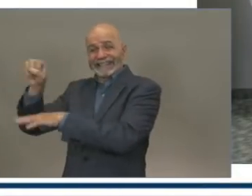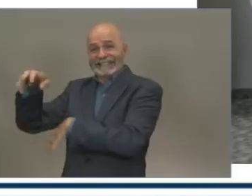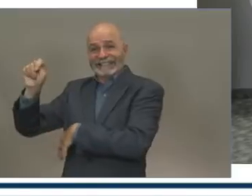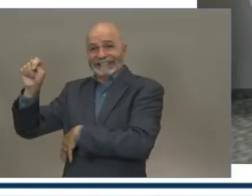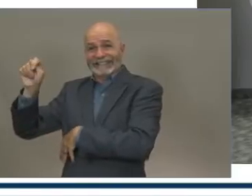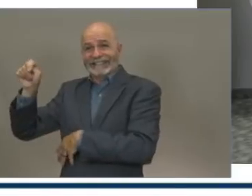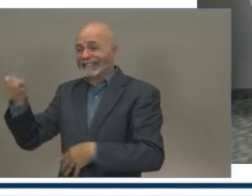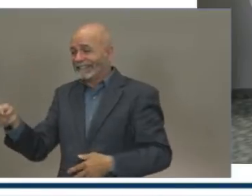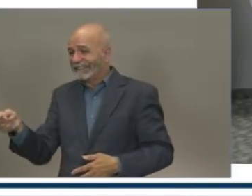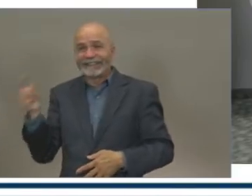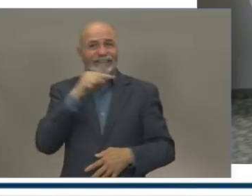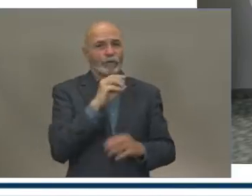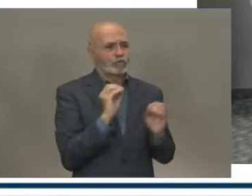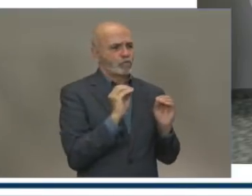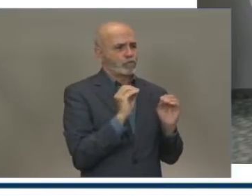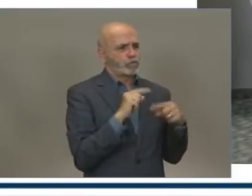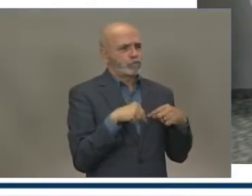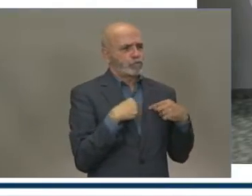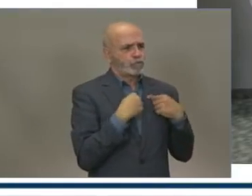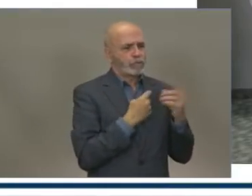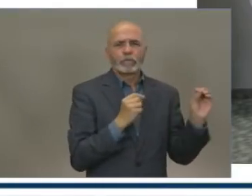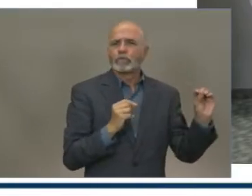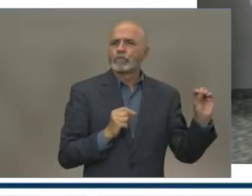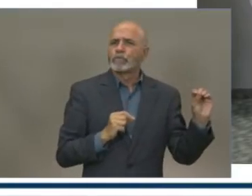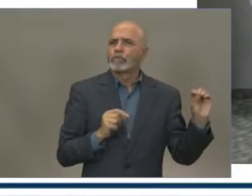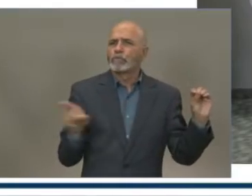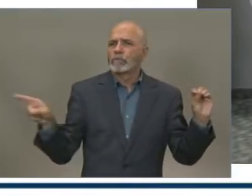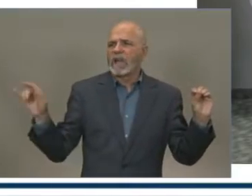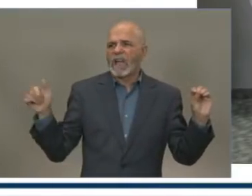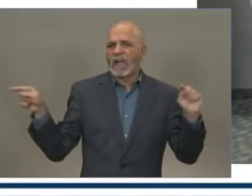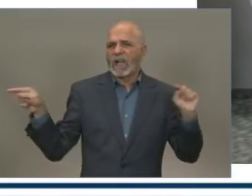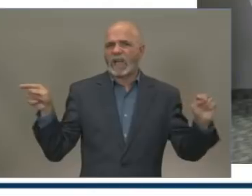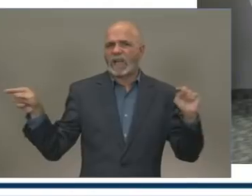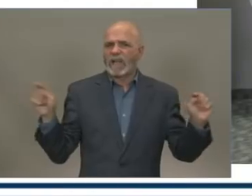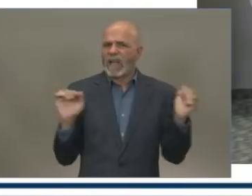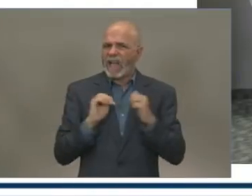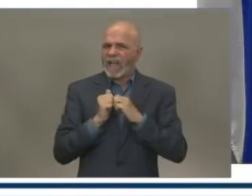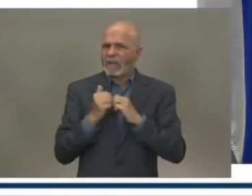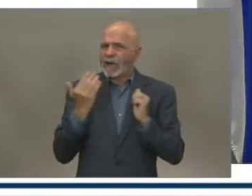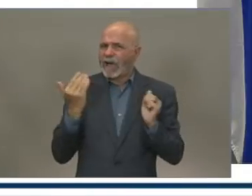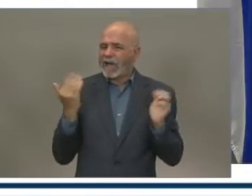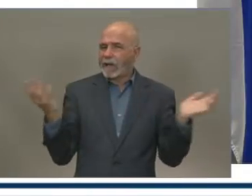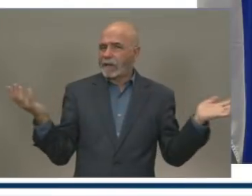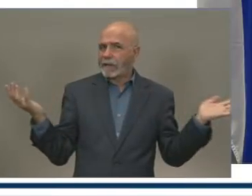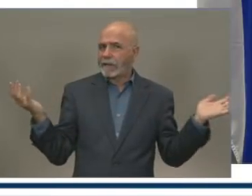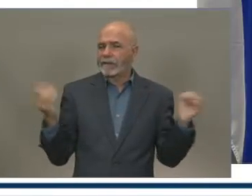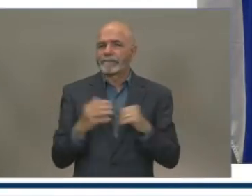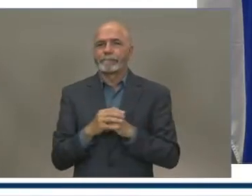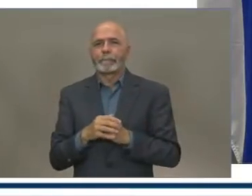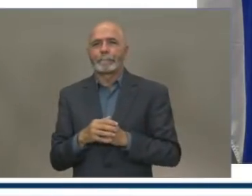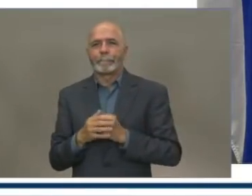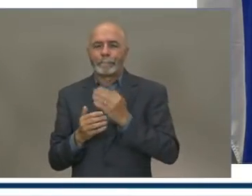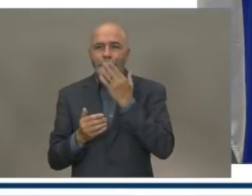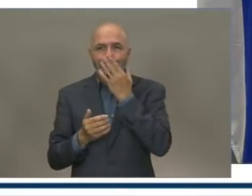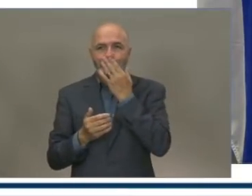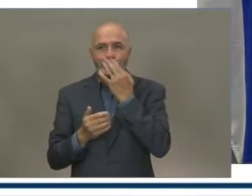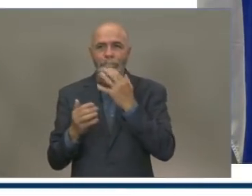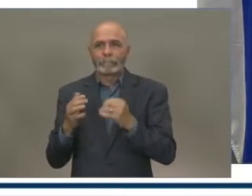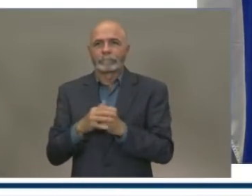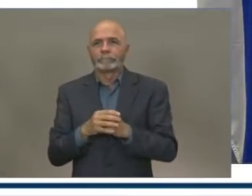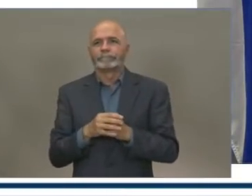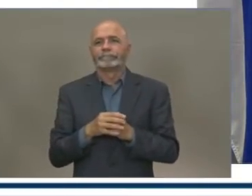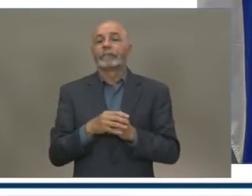any exposure. Do you have any idea why? It's related to the catchment area for the school,